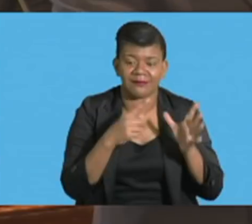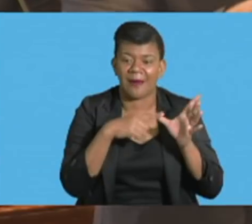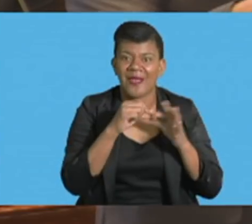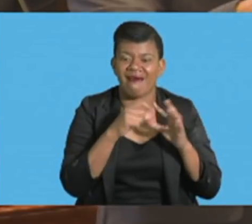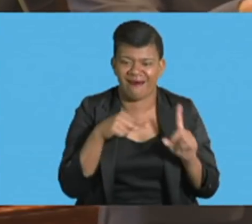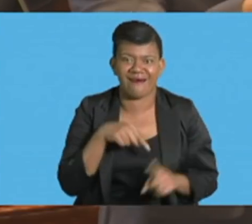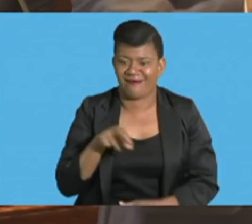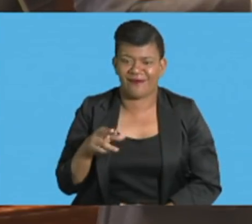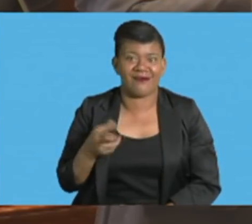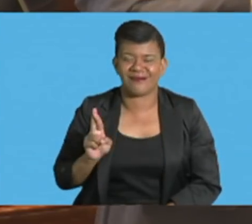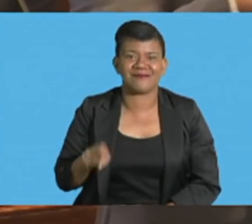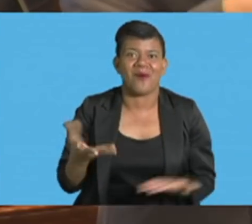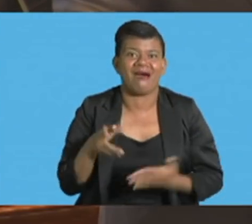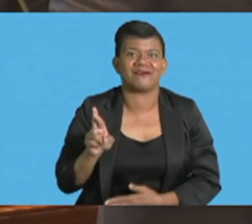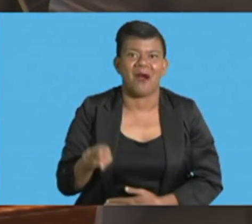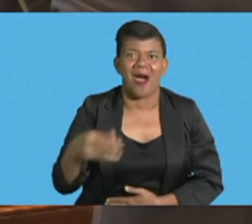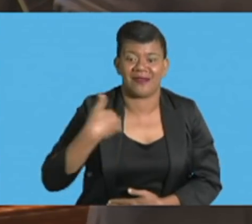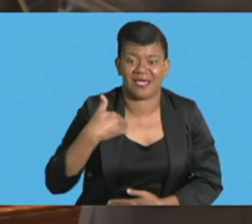Don't put it under the table, keep it on top.